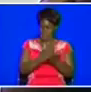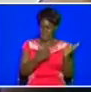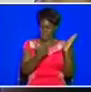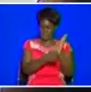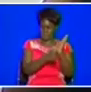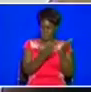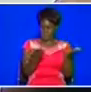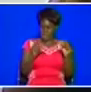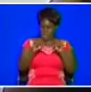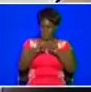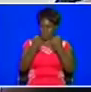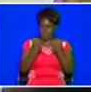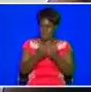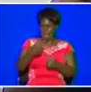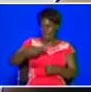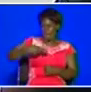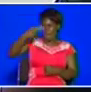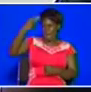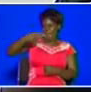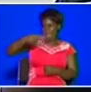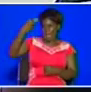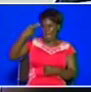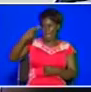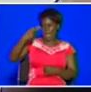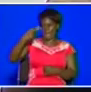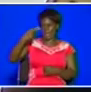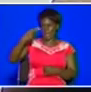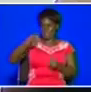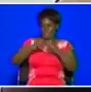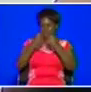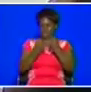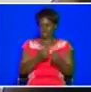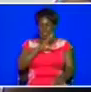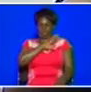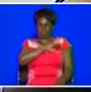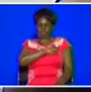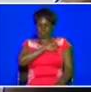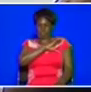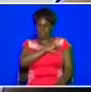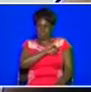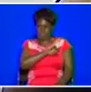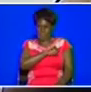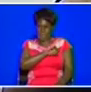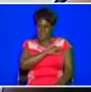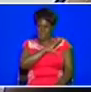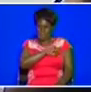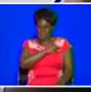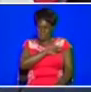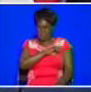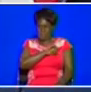is high social tolerance for corruption. And will that, that tolerance will not